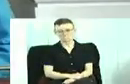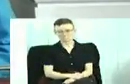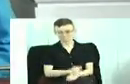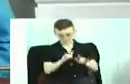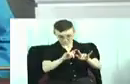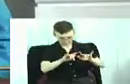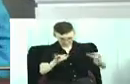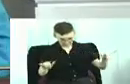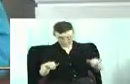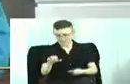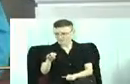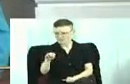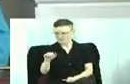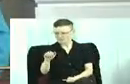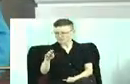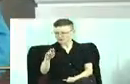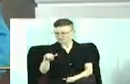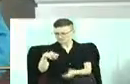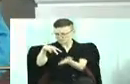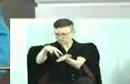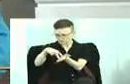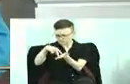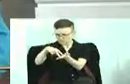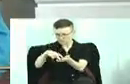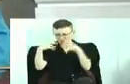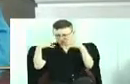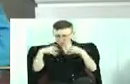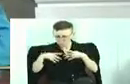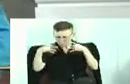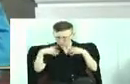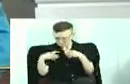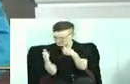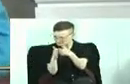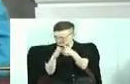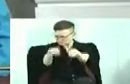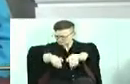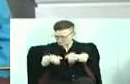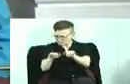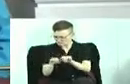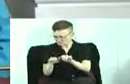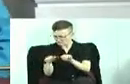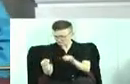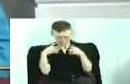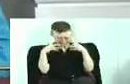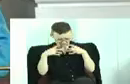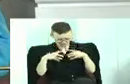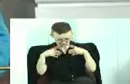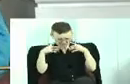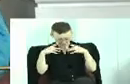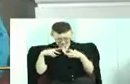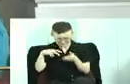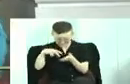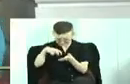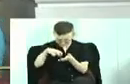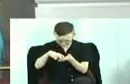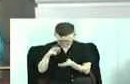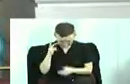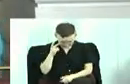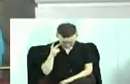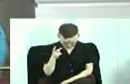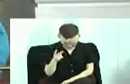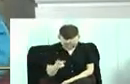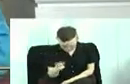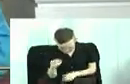Meanwhile, Mary stood weeping beside the tomb. Even as she wept, she stooped to peer inside, and there she